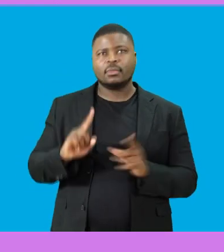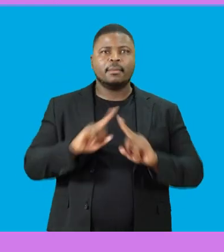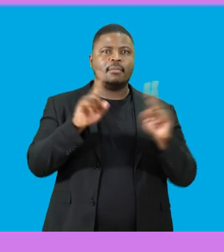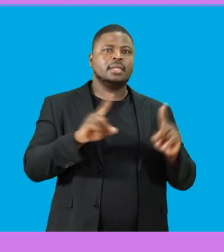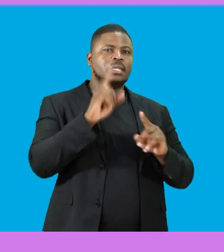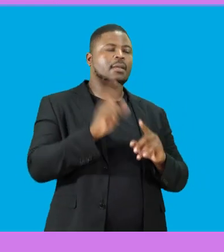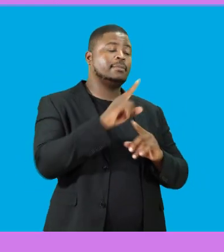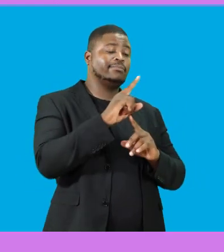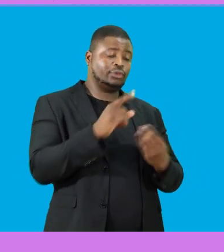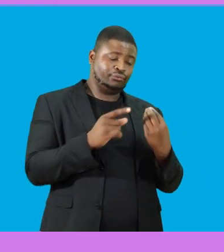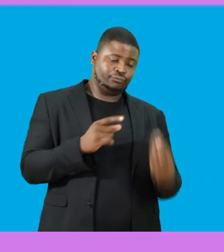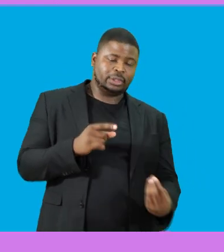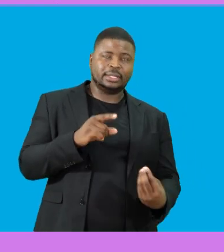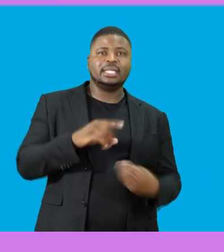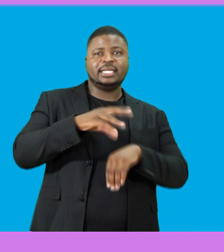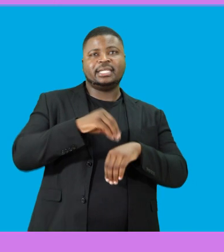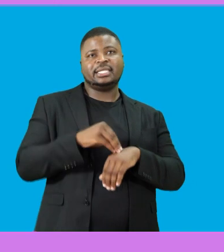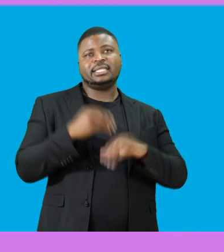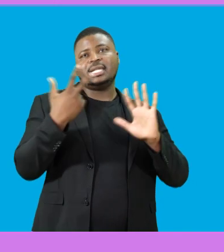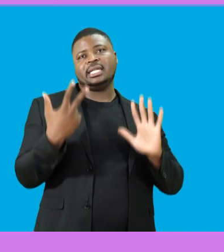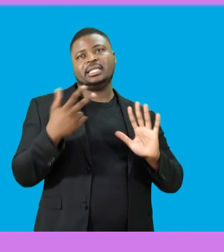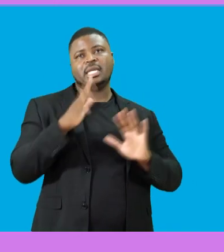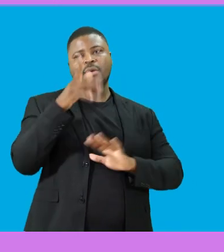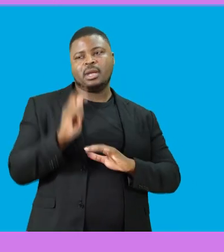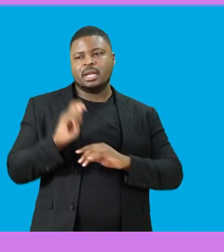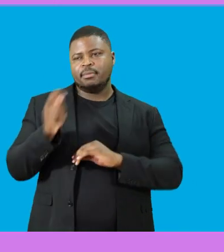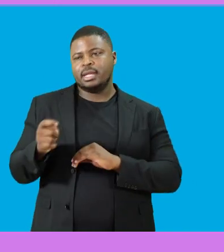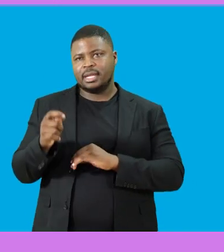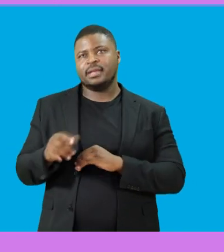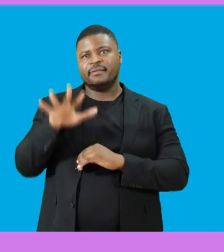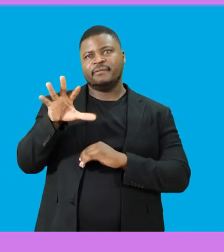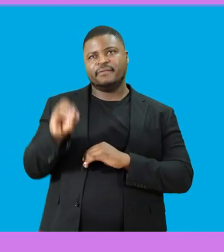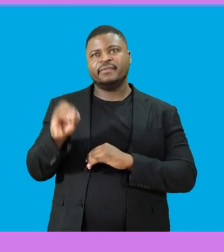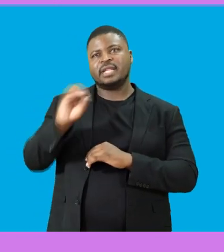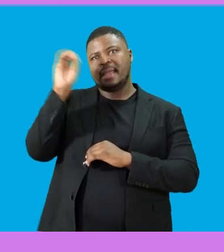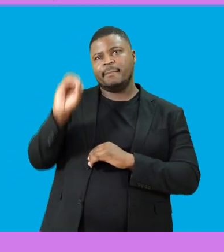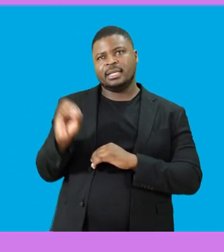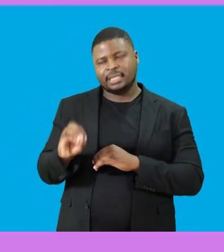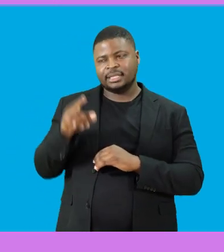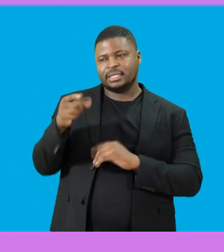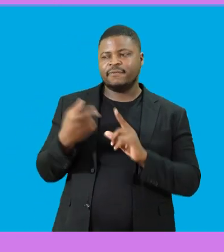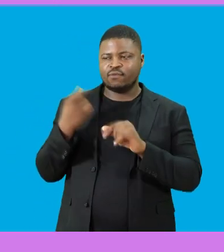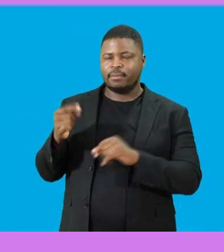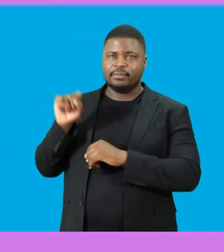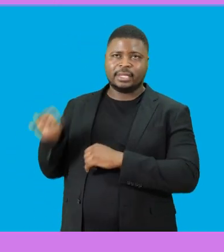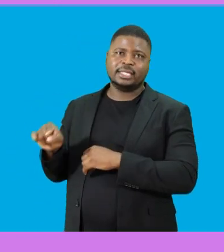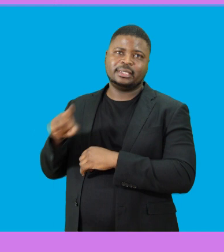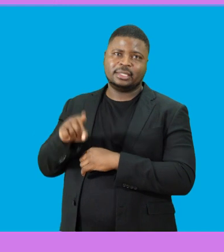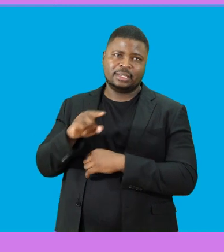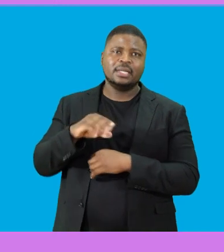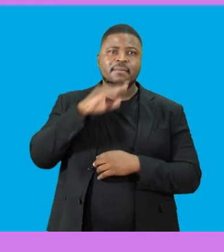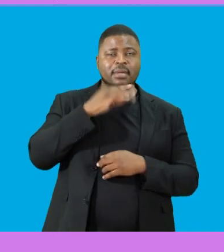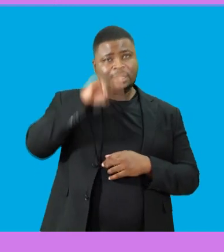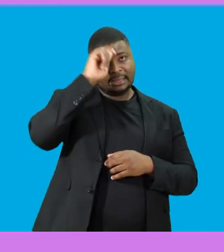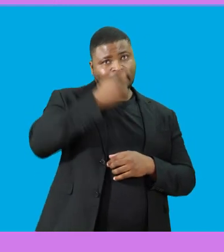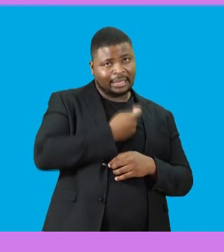310 rand. But Mr. Moy's son, because he's 8 years old, he will pay 50% less than that. So it means to calculate Mr.